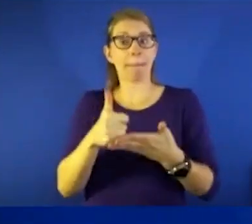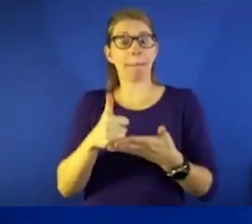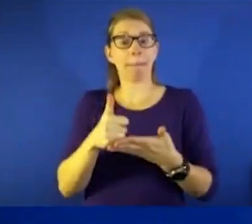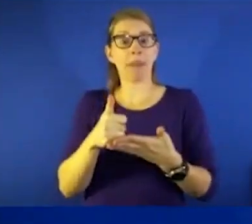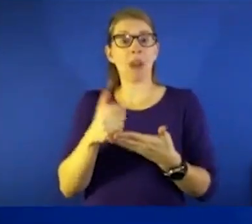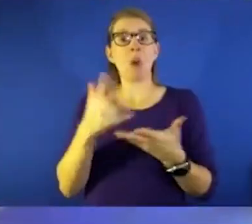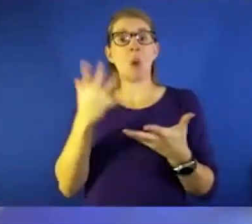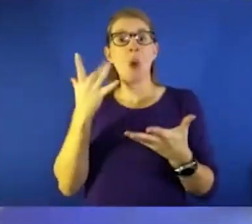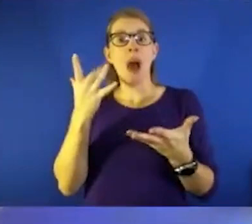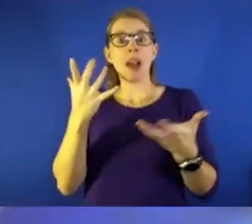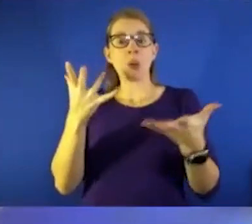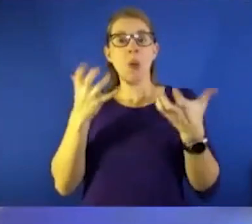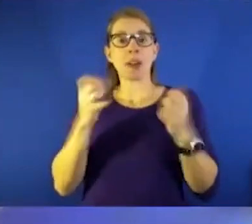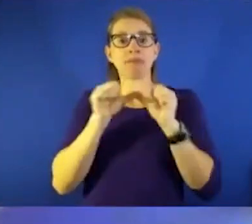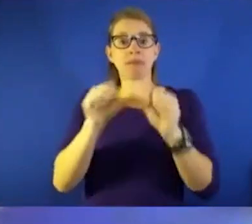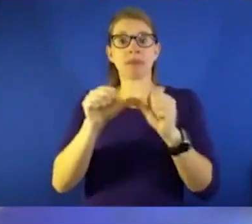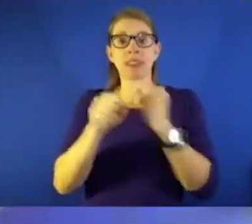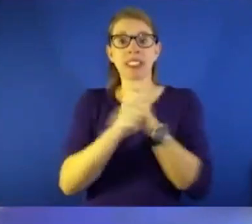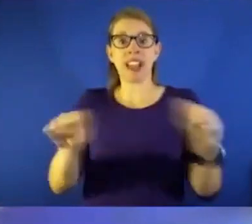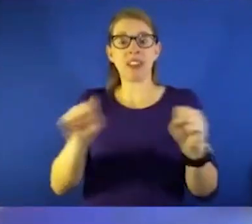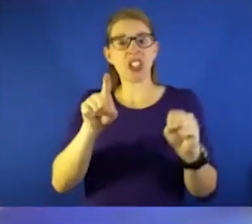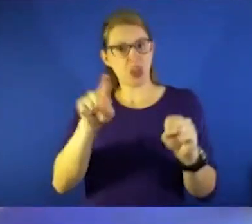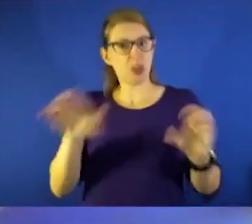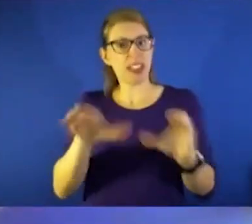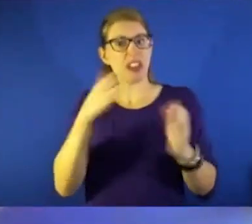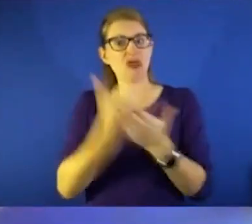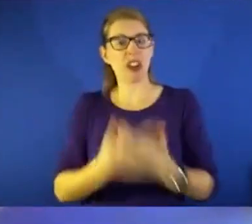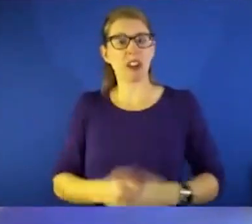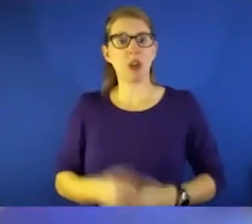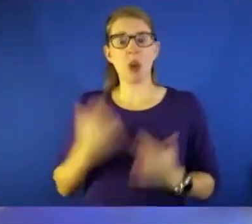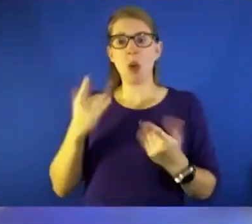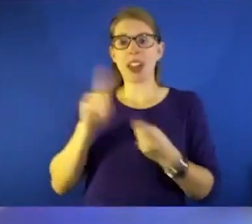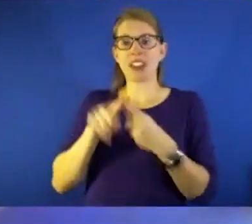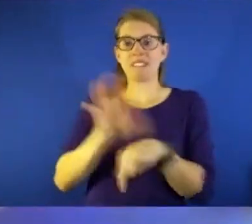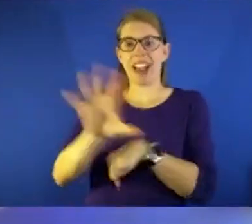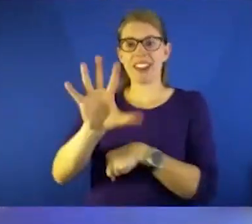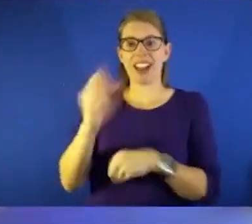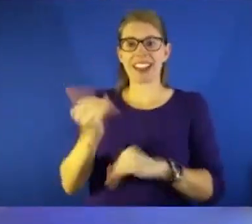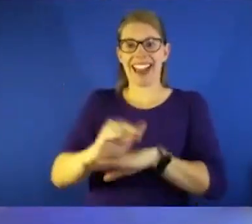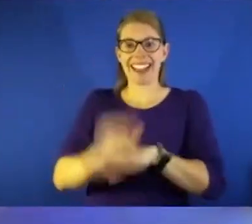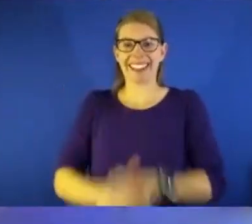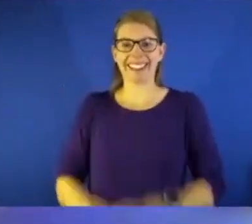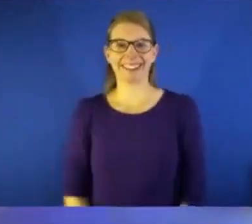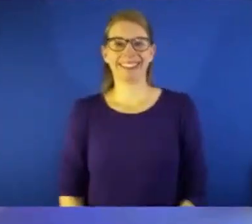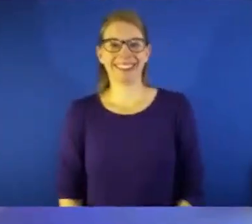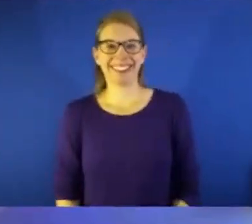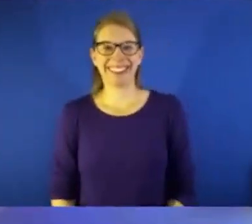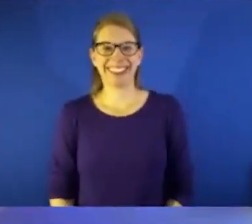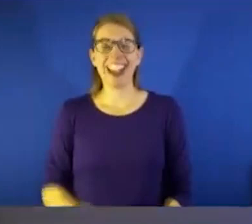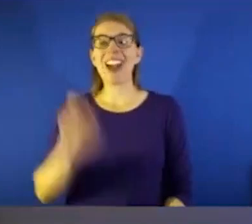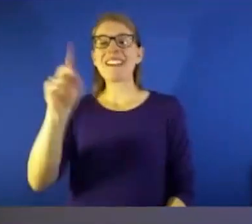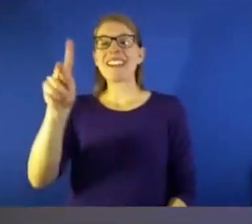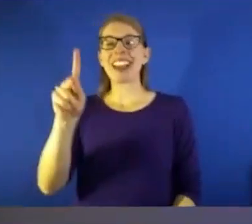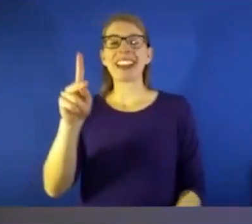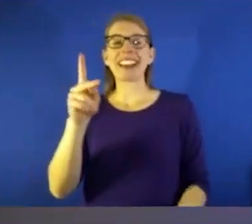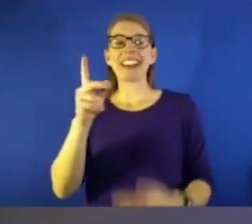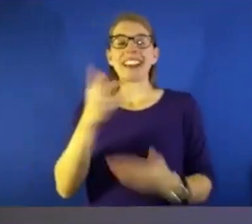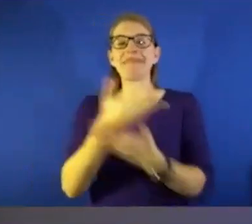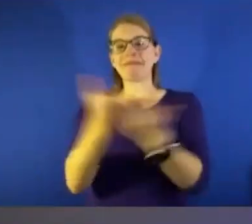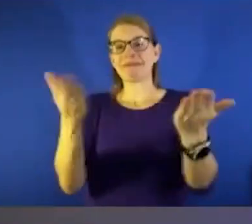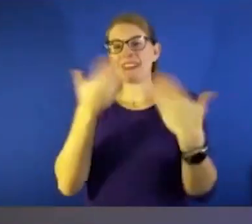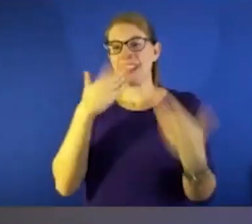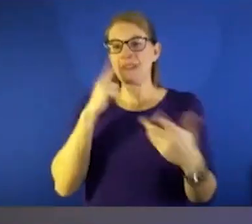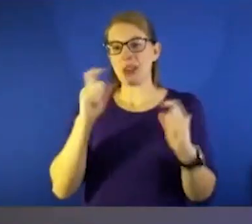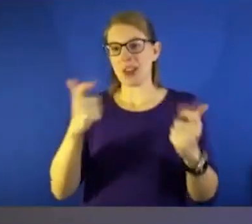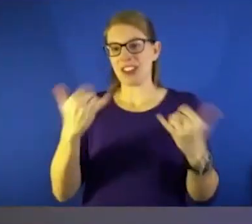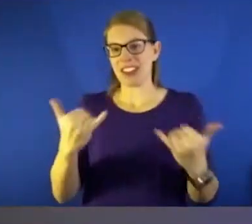Did you good? You did good. Did good. All right. Yeah, wait till about 5 o'clock tonight. I know. Okay, so everyone, thank you so much for being with us today. We